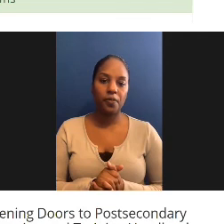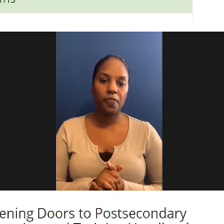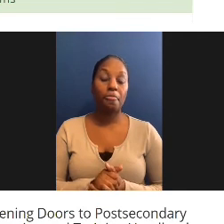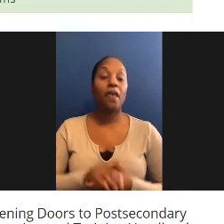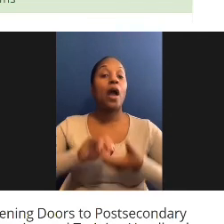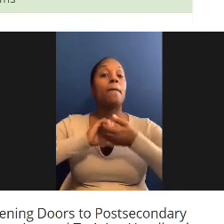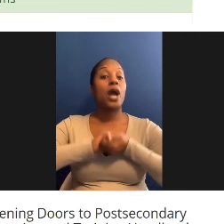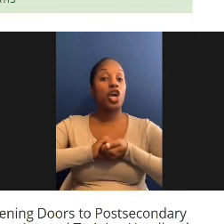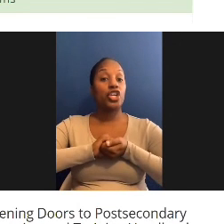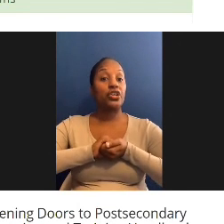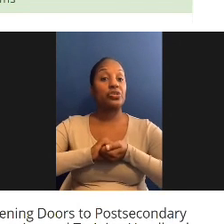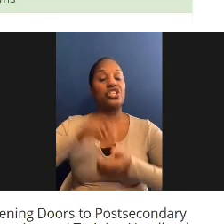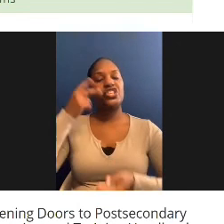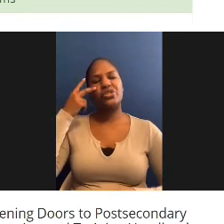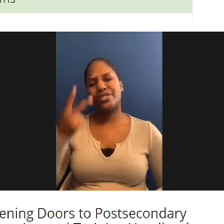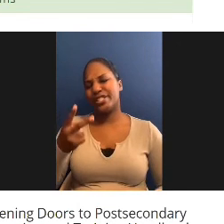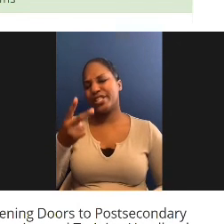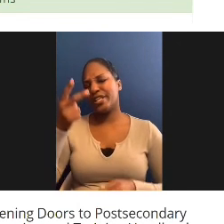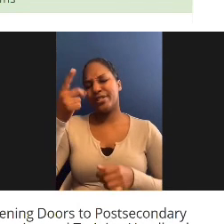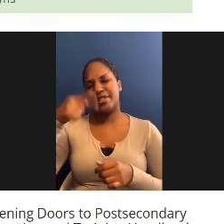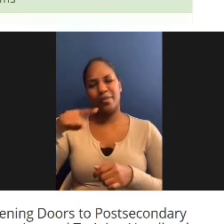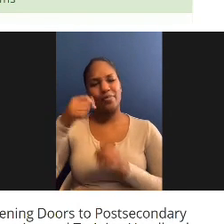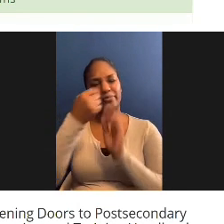You just click and go straight to their